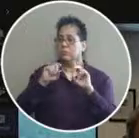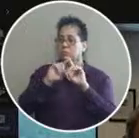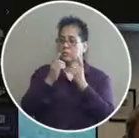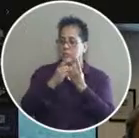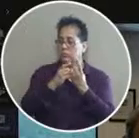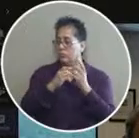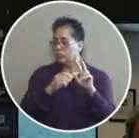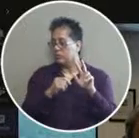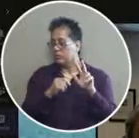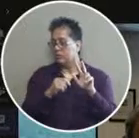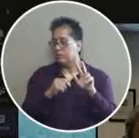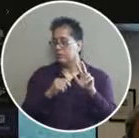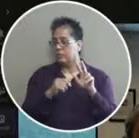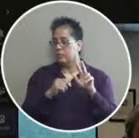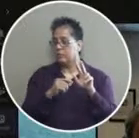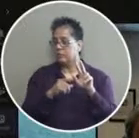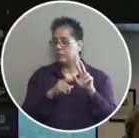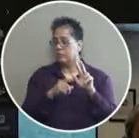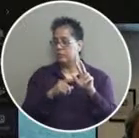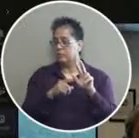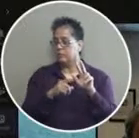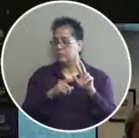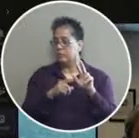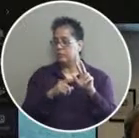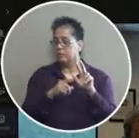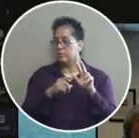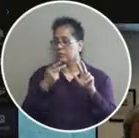Representative Hernandez.